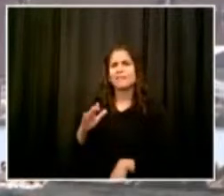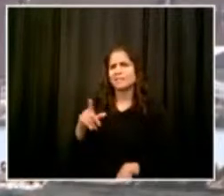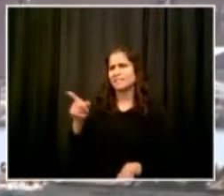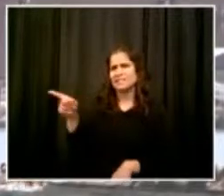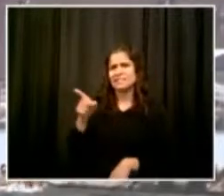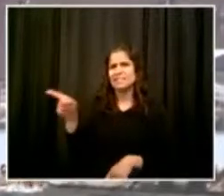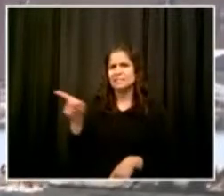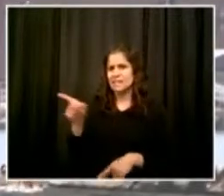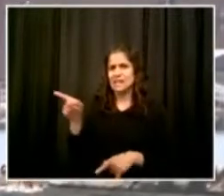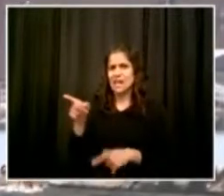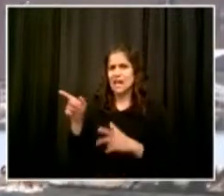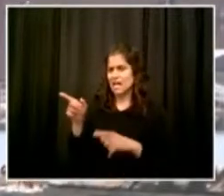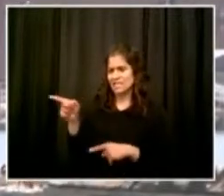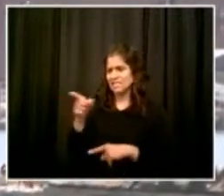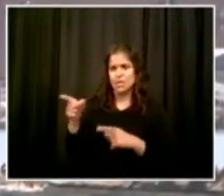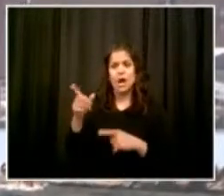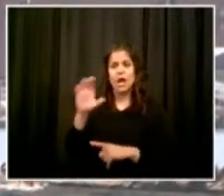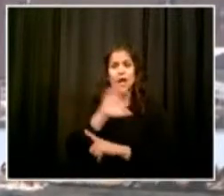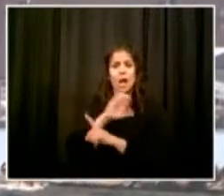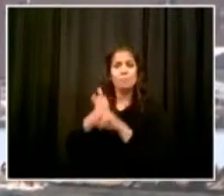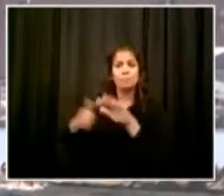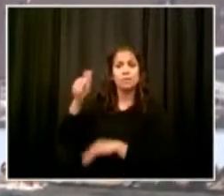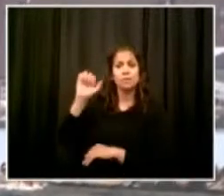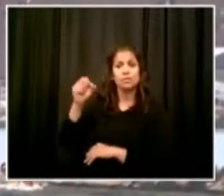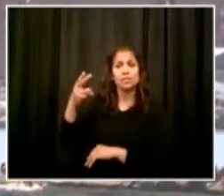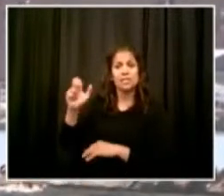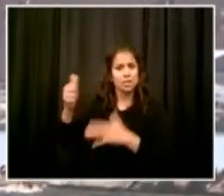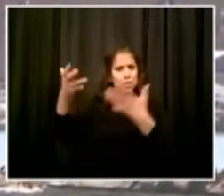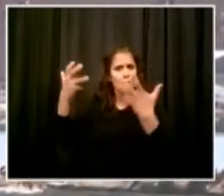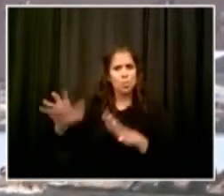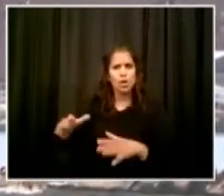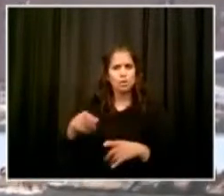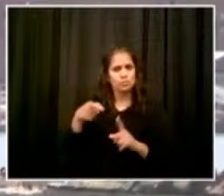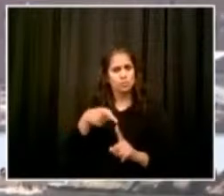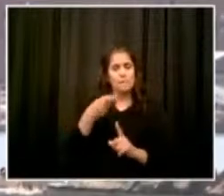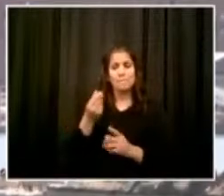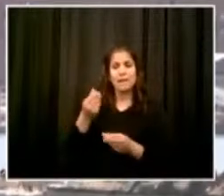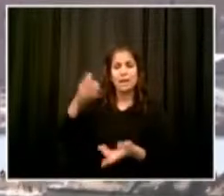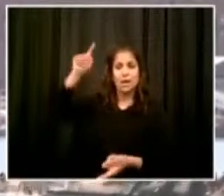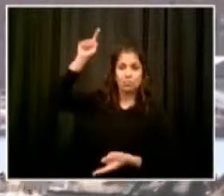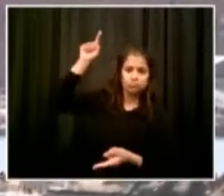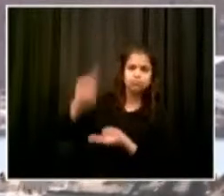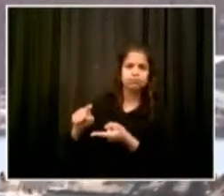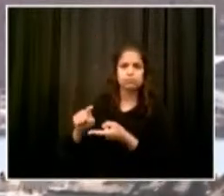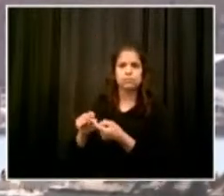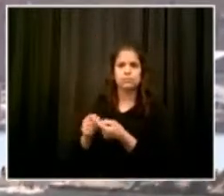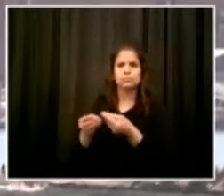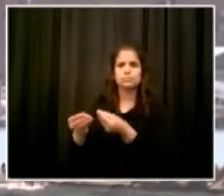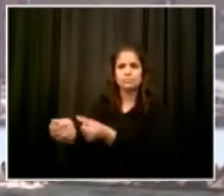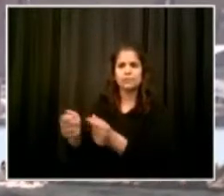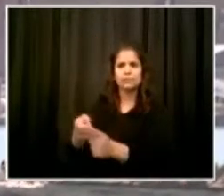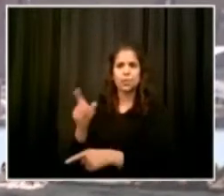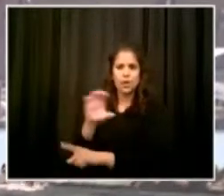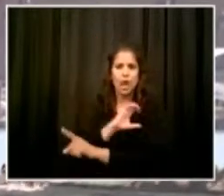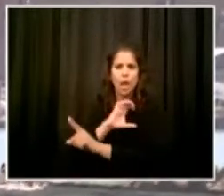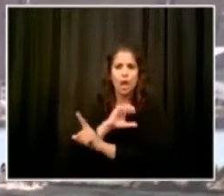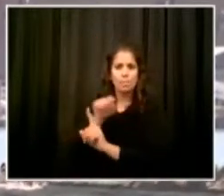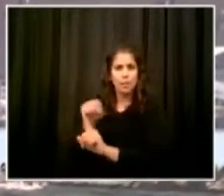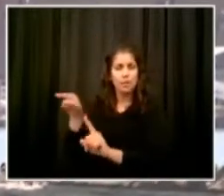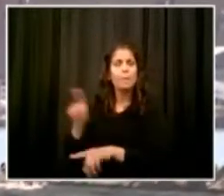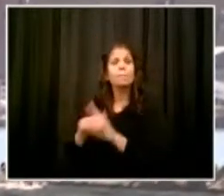if we don't get the stimulus. But the commissioner said publicly since then that if there's one